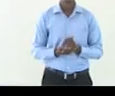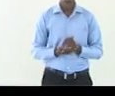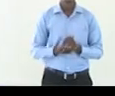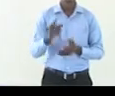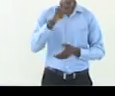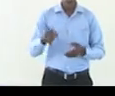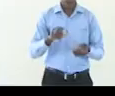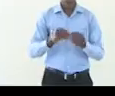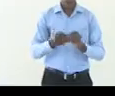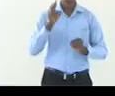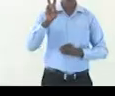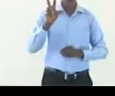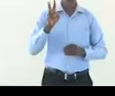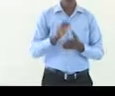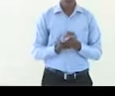Question number two.